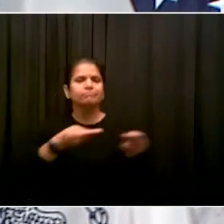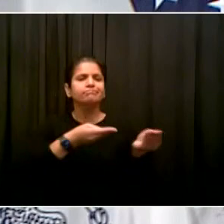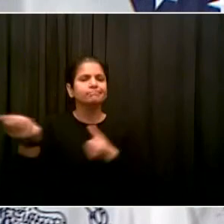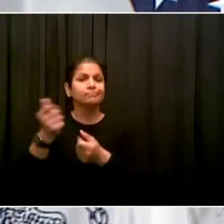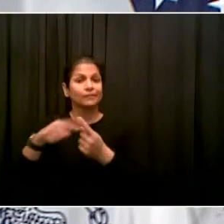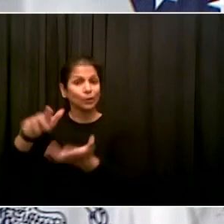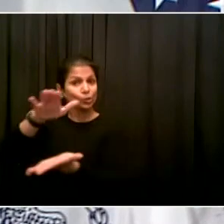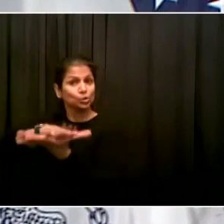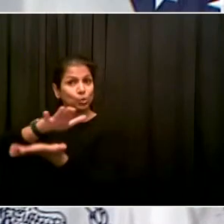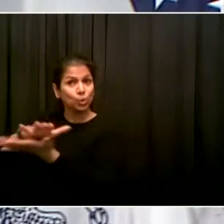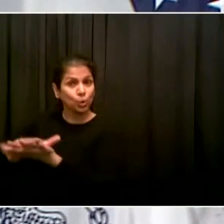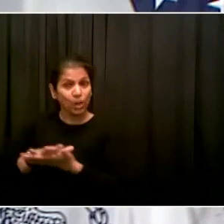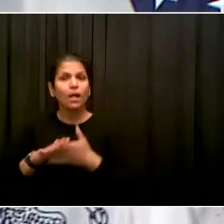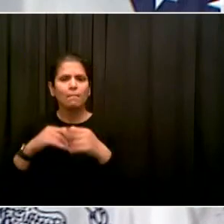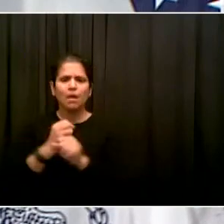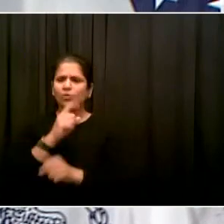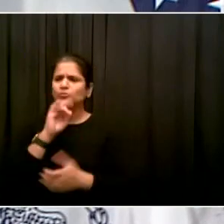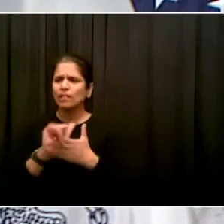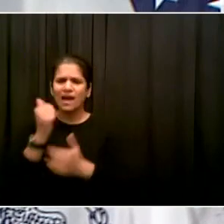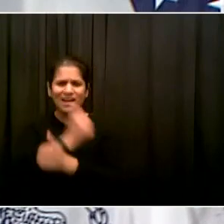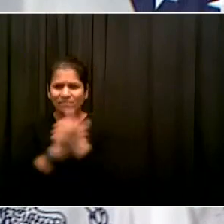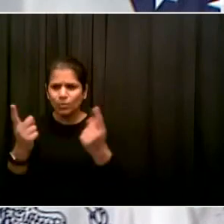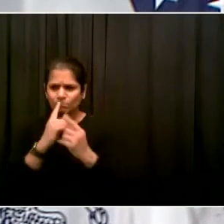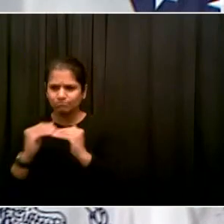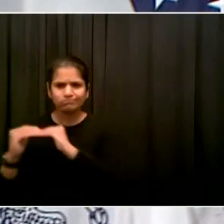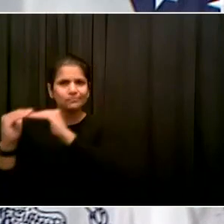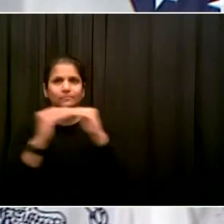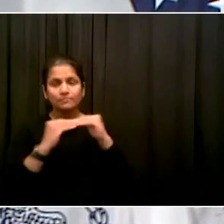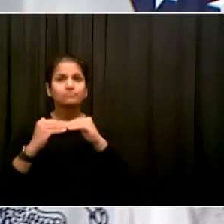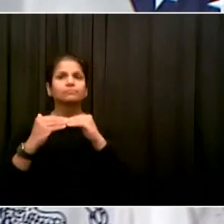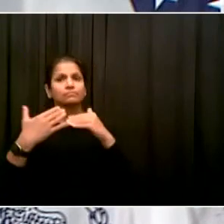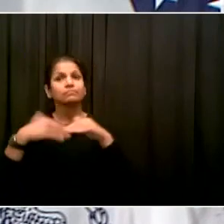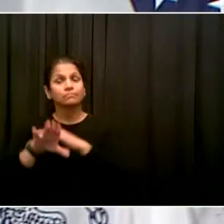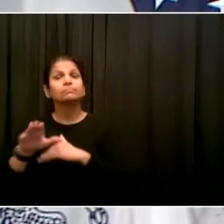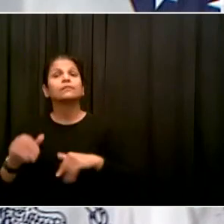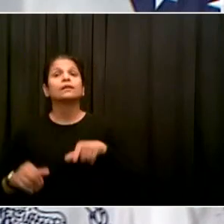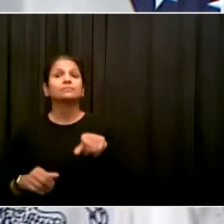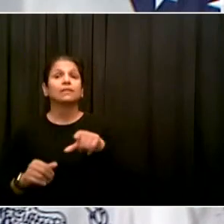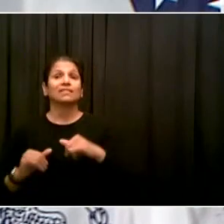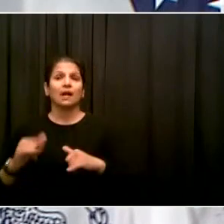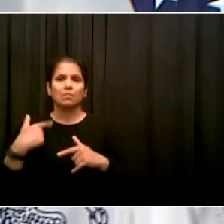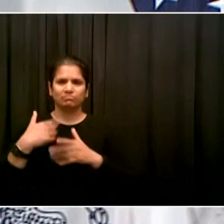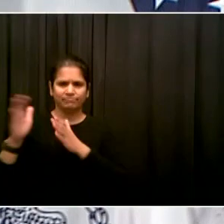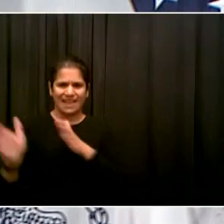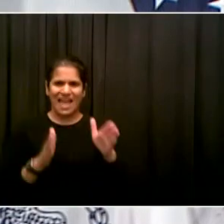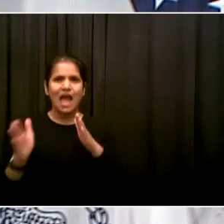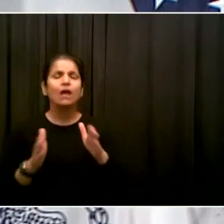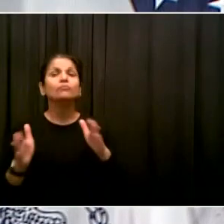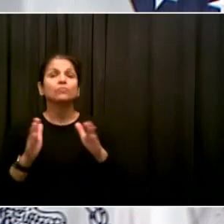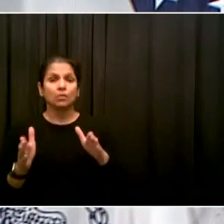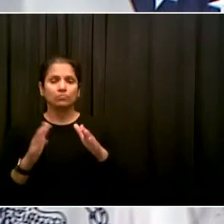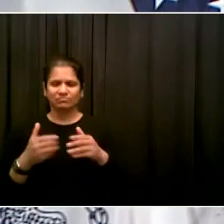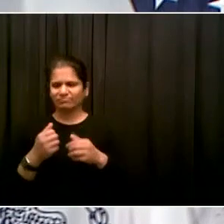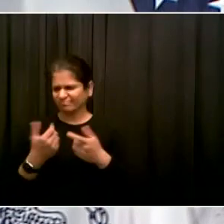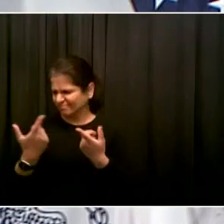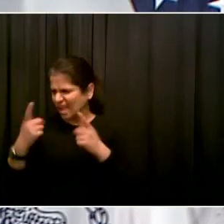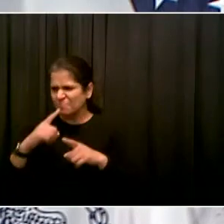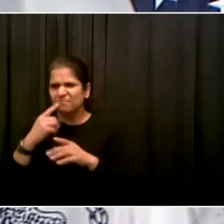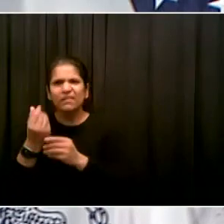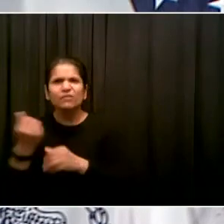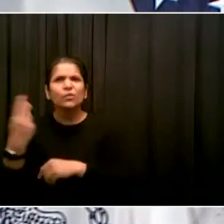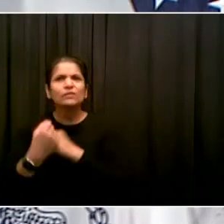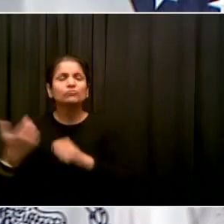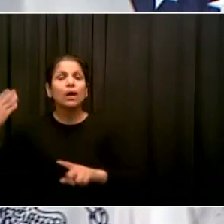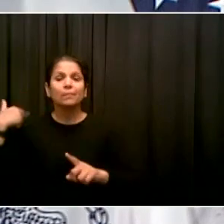almost 2 decades ago, ignored by numerous governors. Finally, we see the fairness